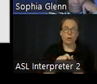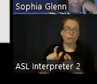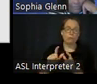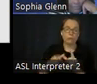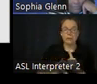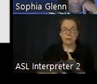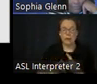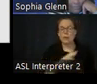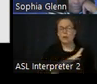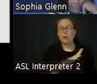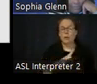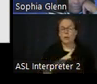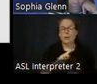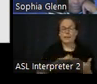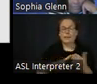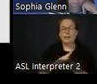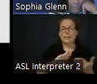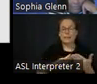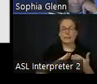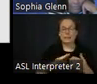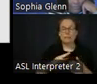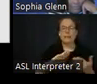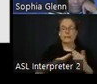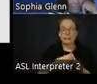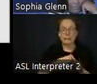Council following quorum rules of City Council.